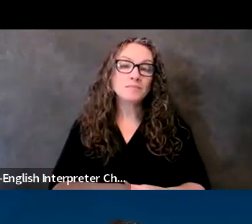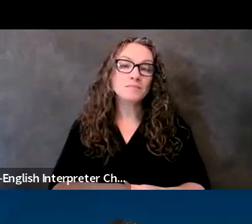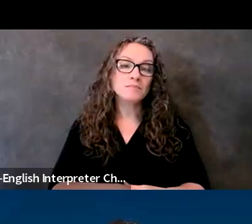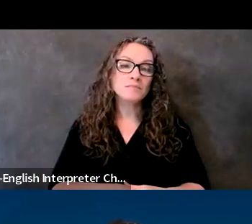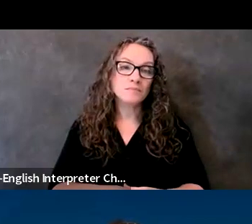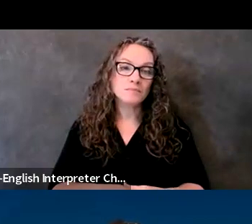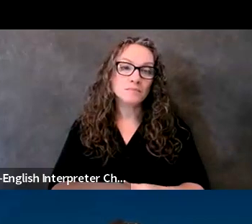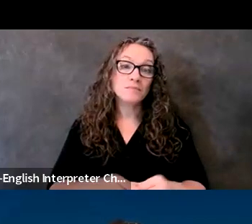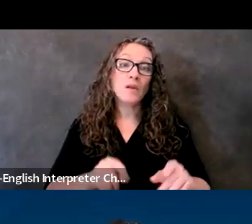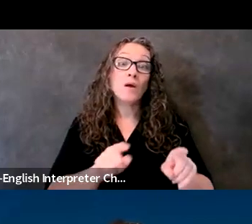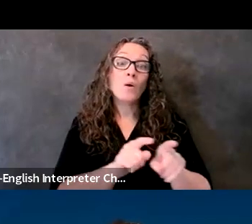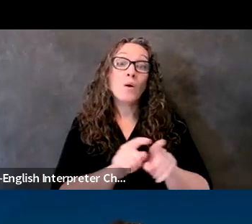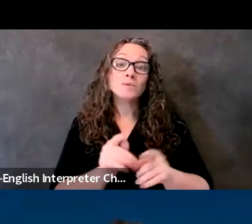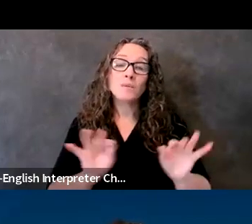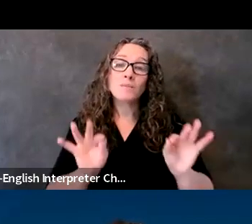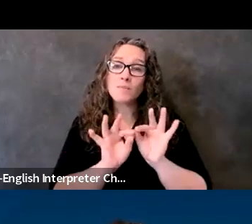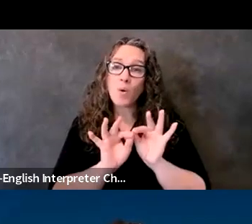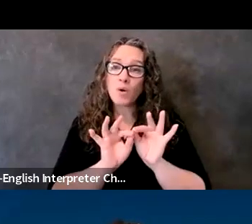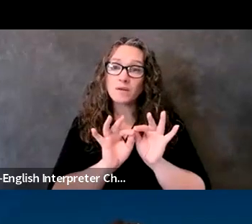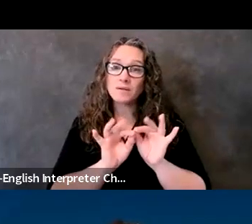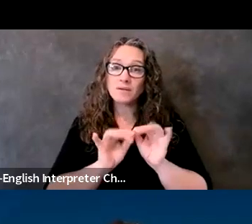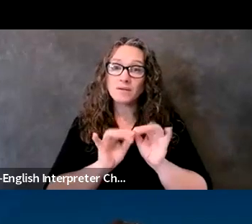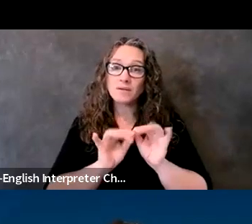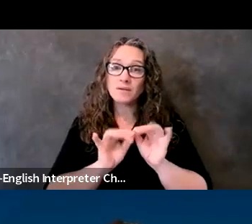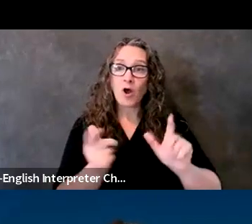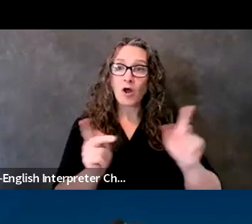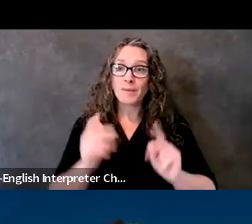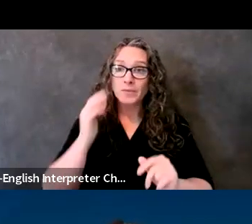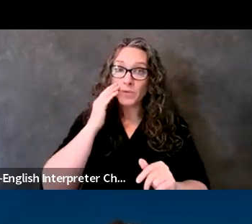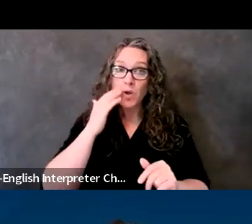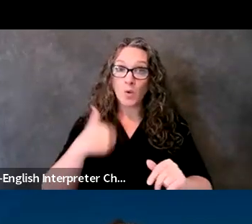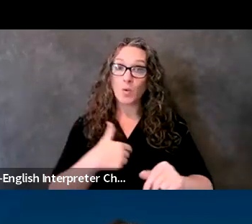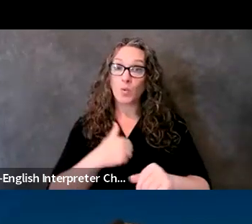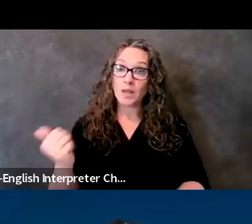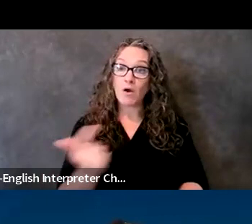everybody to know that we're all using the CMIS